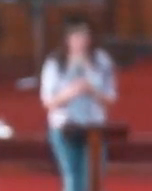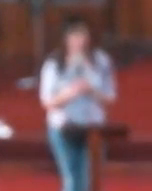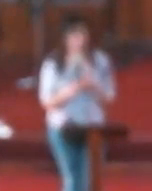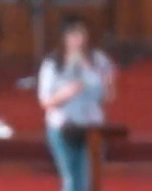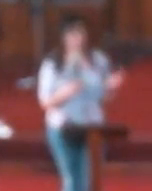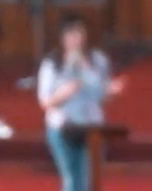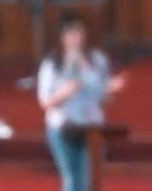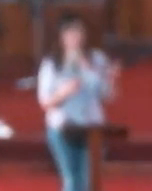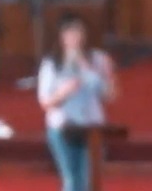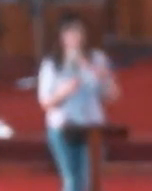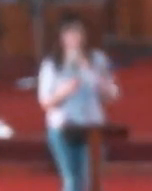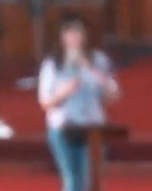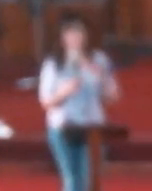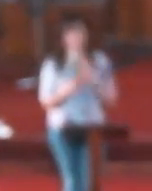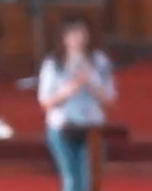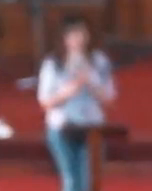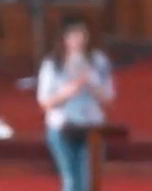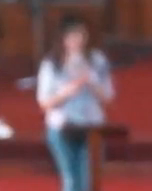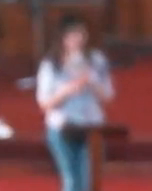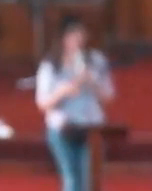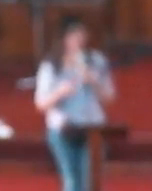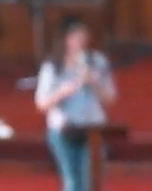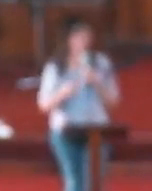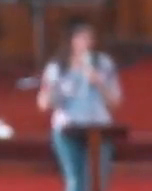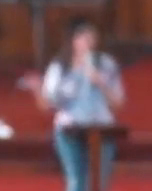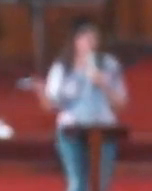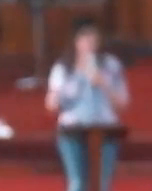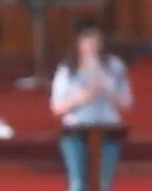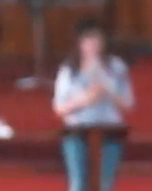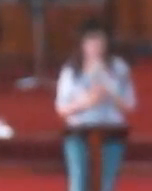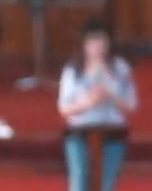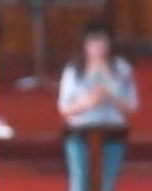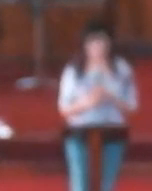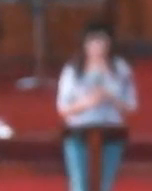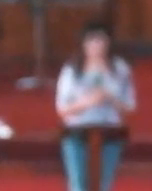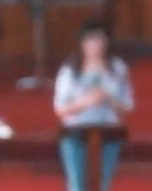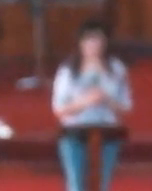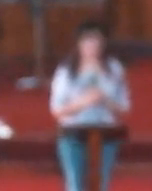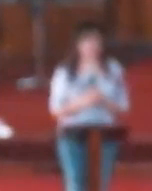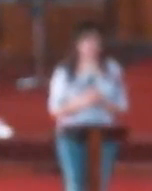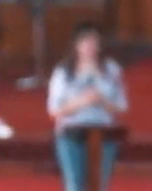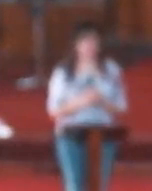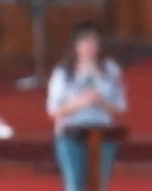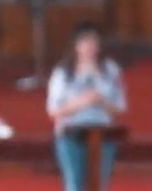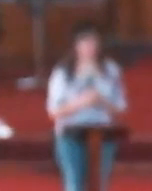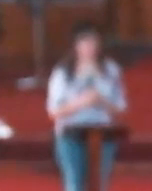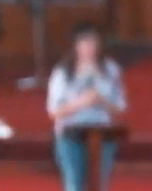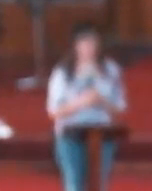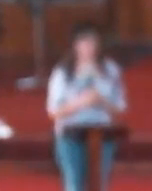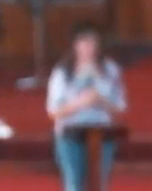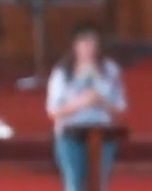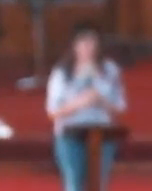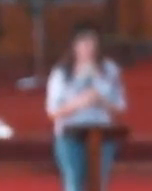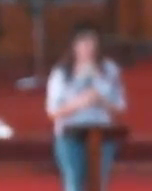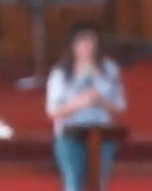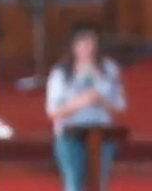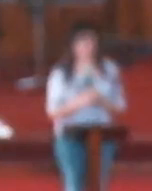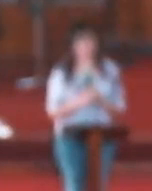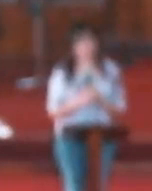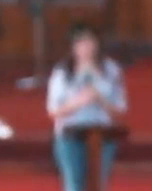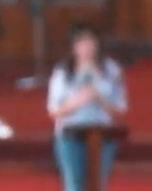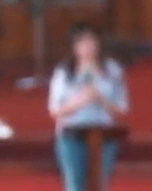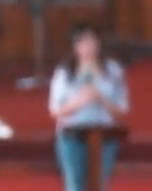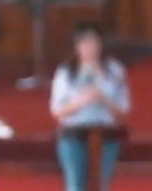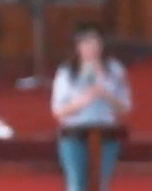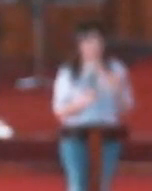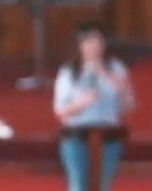the metaphor that Jesus and we are a sheep is throughout the Bible. Y cuando lo leemos, interpretamos correctamente. And